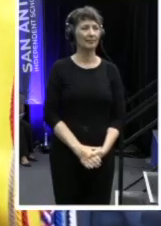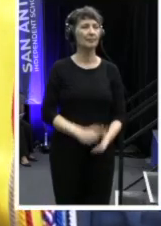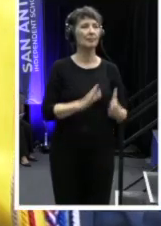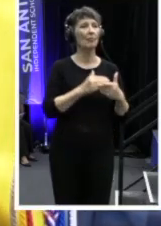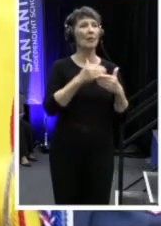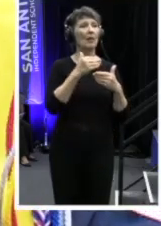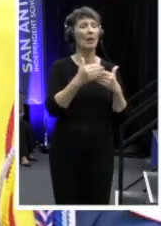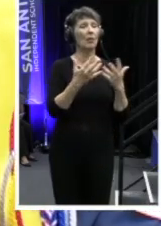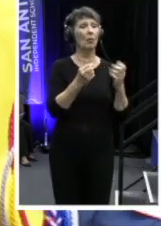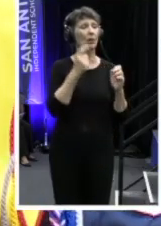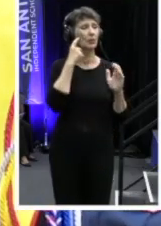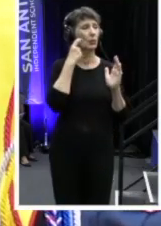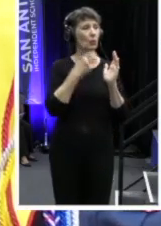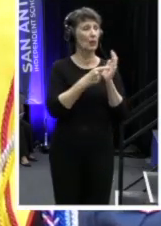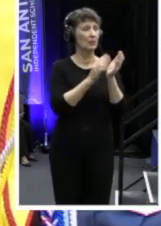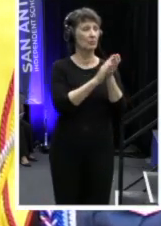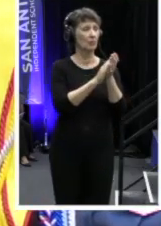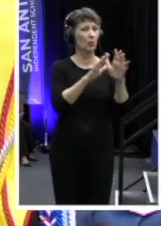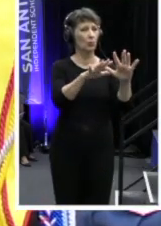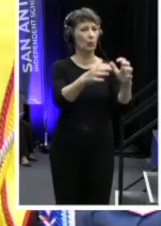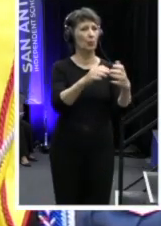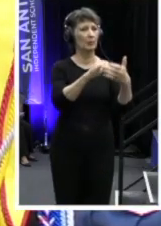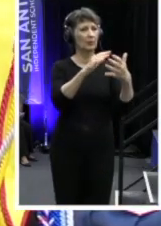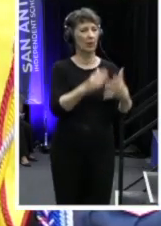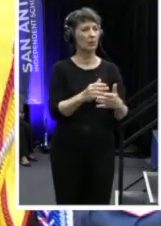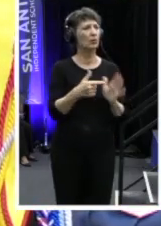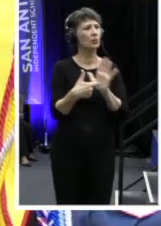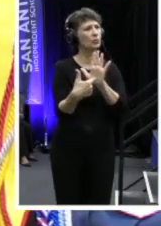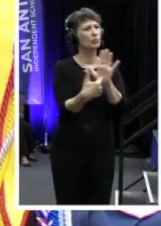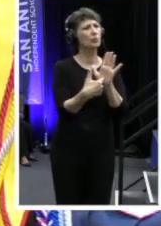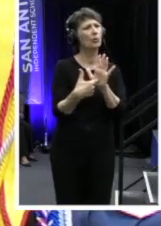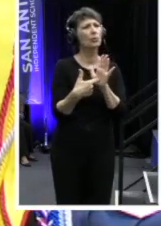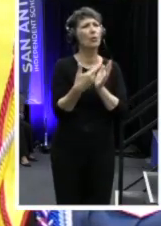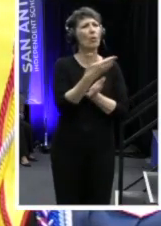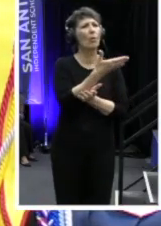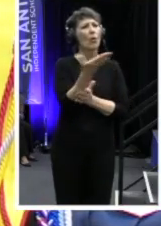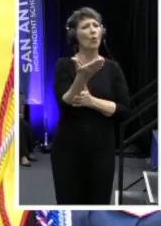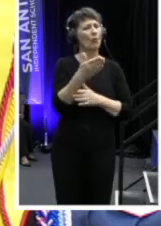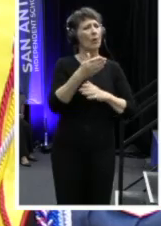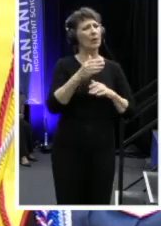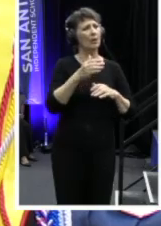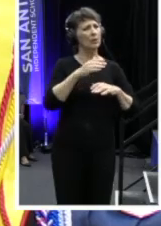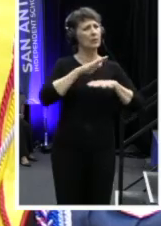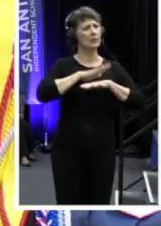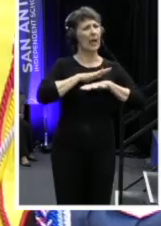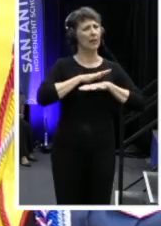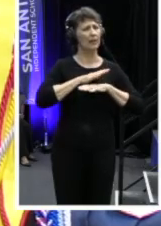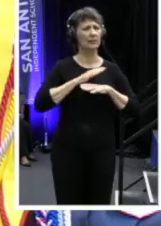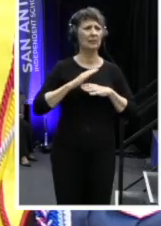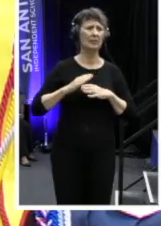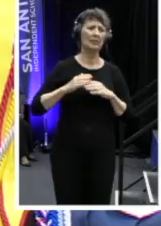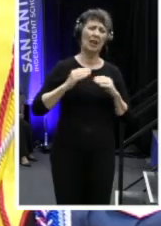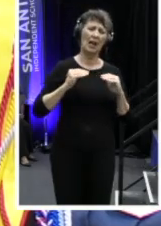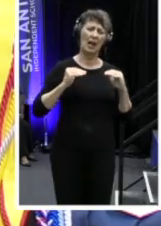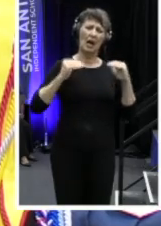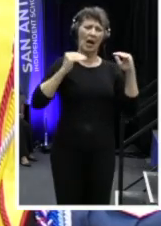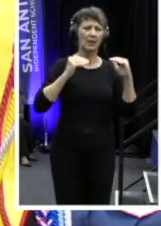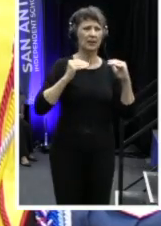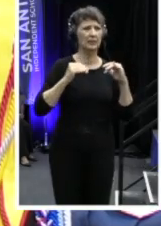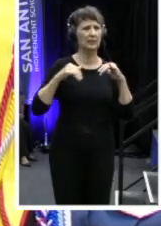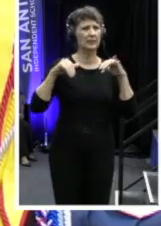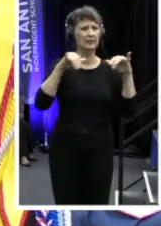Next, we would like to recognize a group of scholars who represent those who have met the very highest standard in their academic